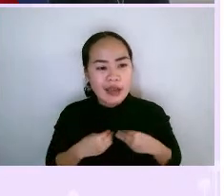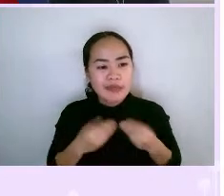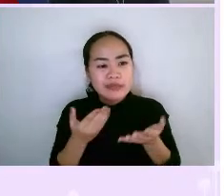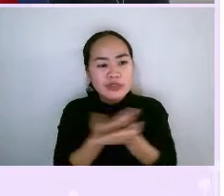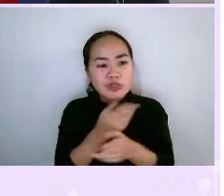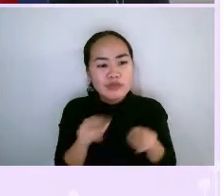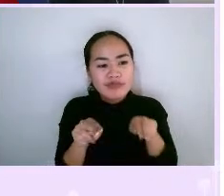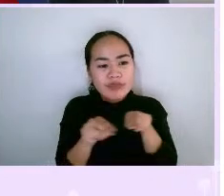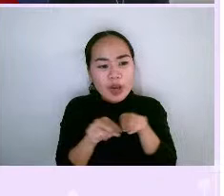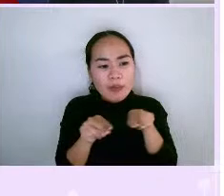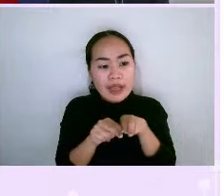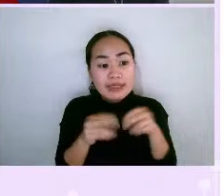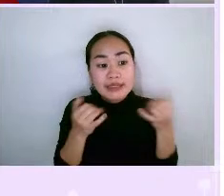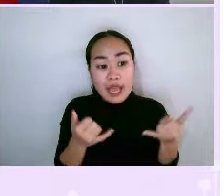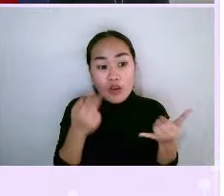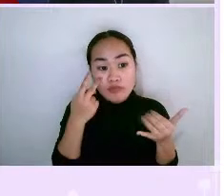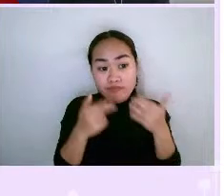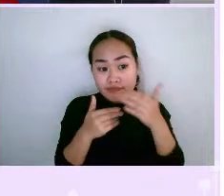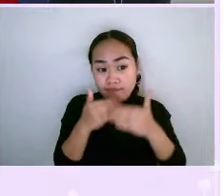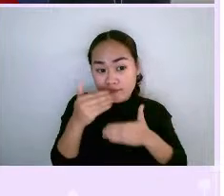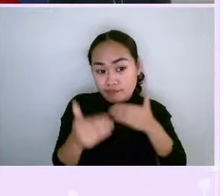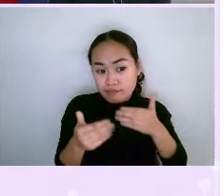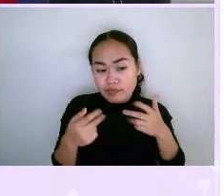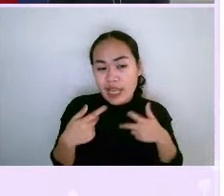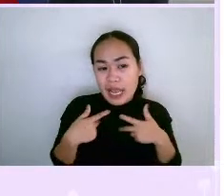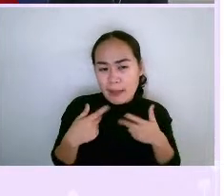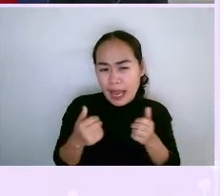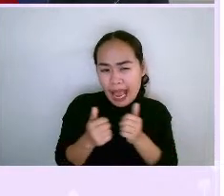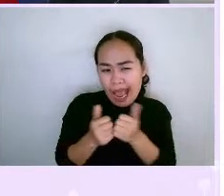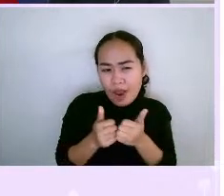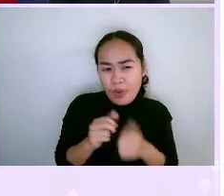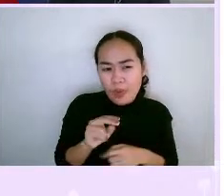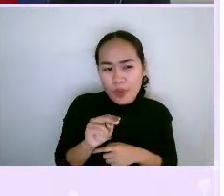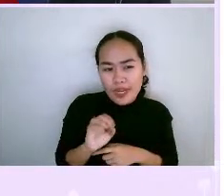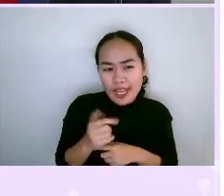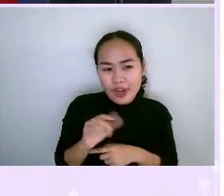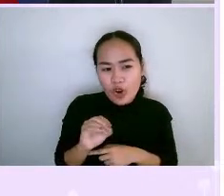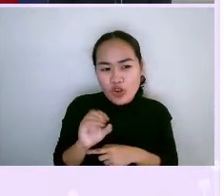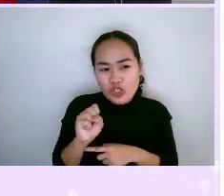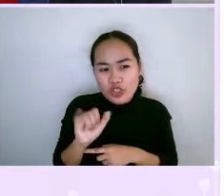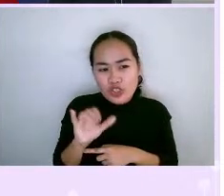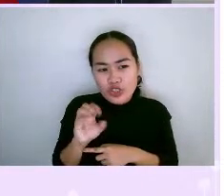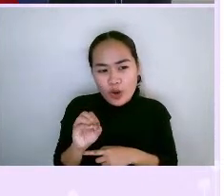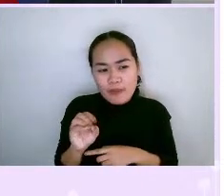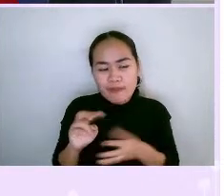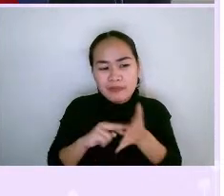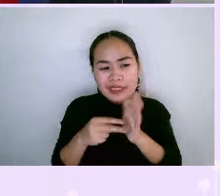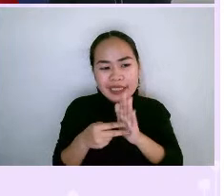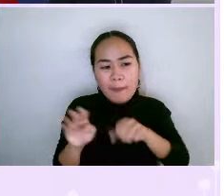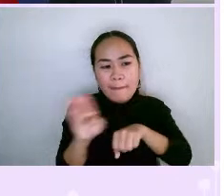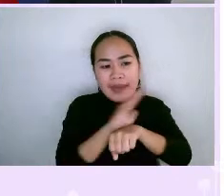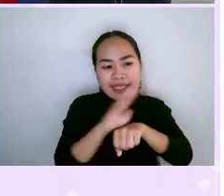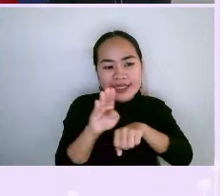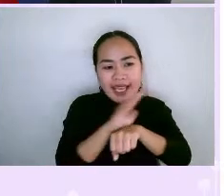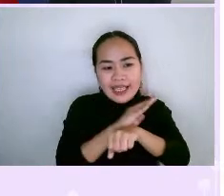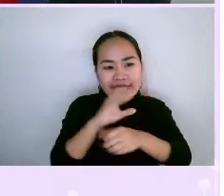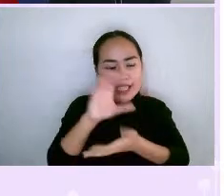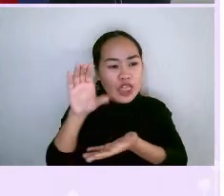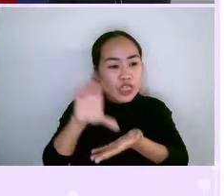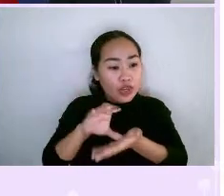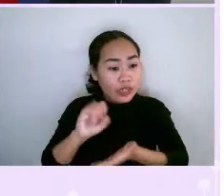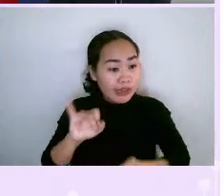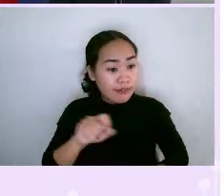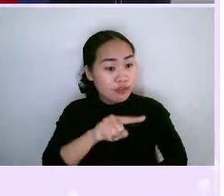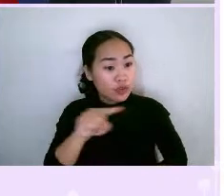Now, the next slide would talk about the Negosyo Center. Kayo po na nasa iba't ibang parte ng